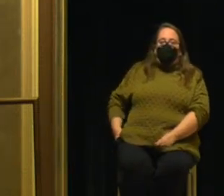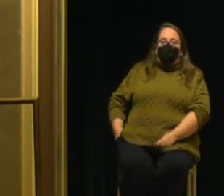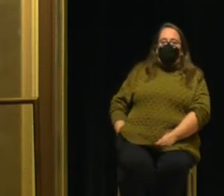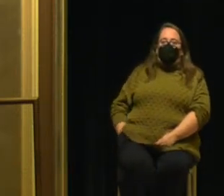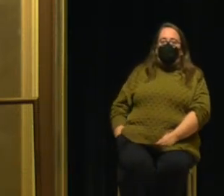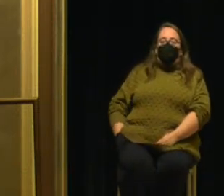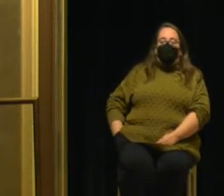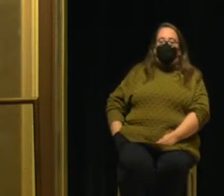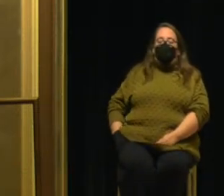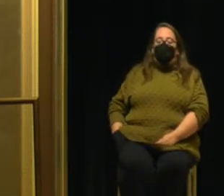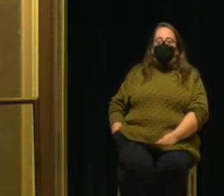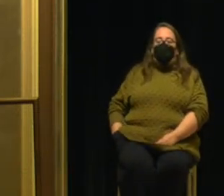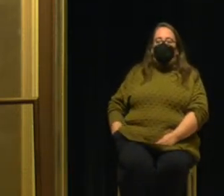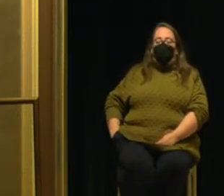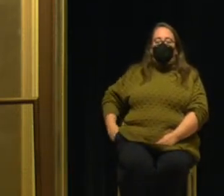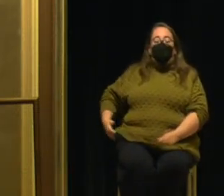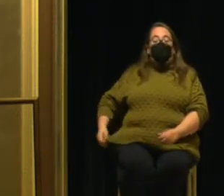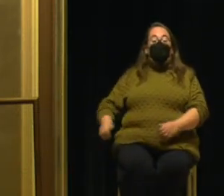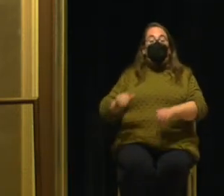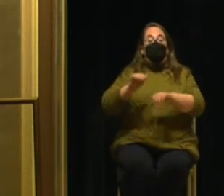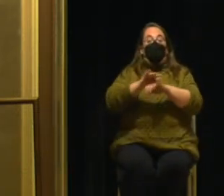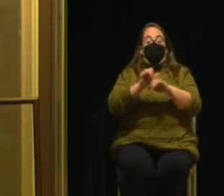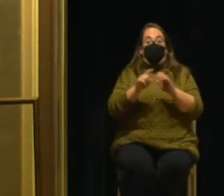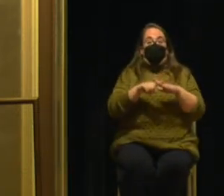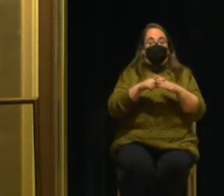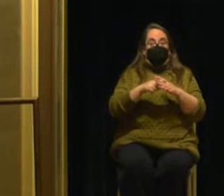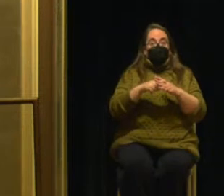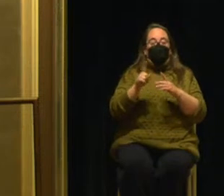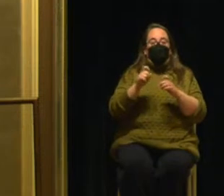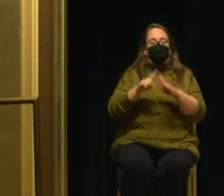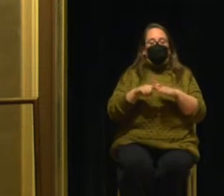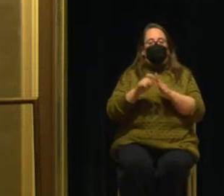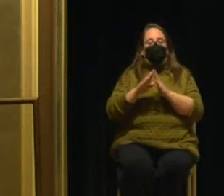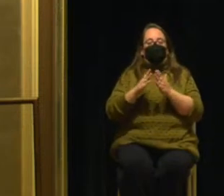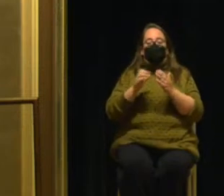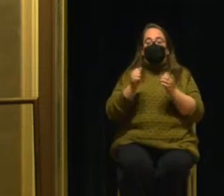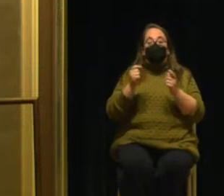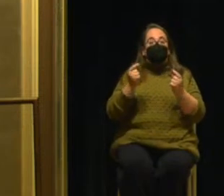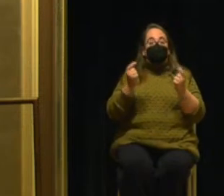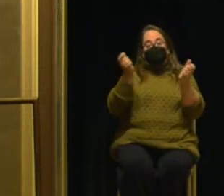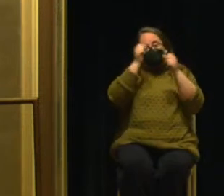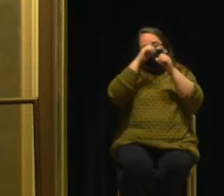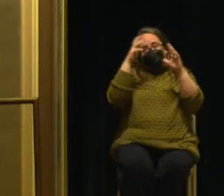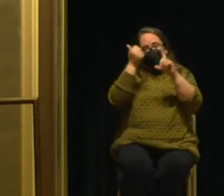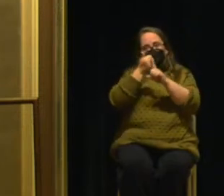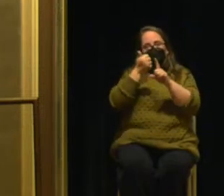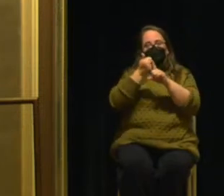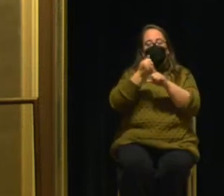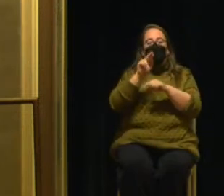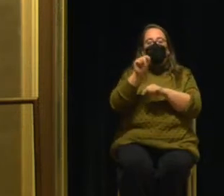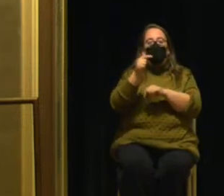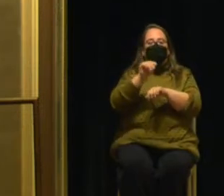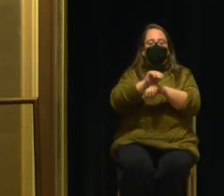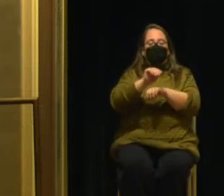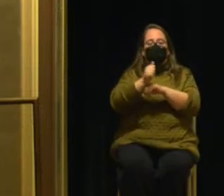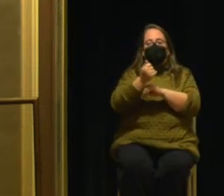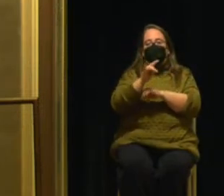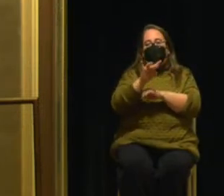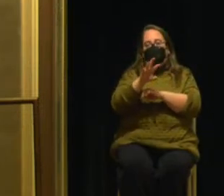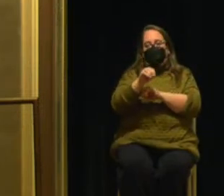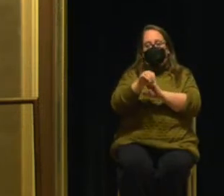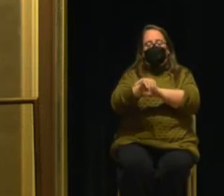at the moment that I'd like you to imagine right now. So imagine yourself on an August evening,